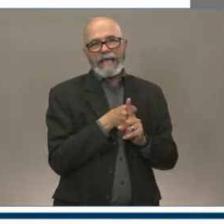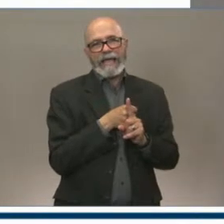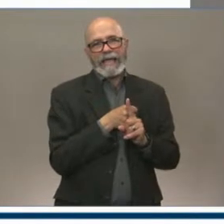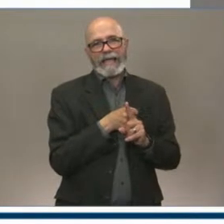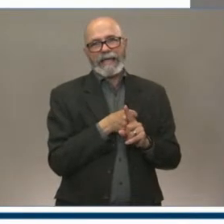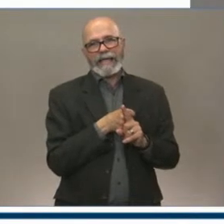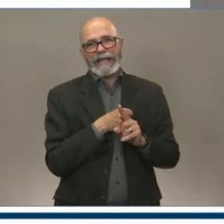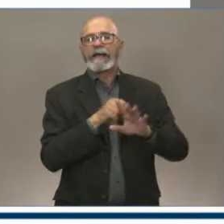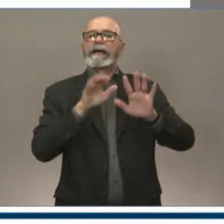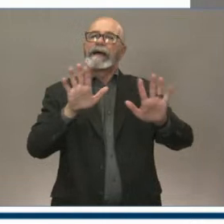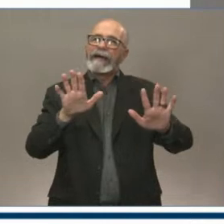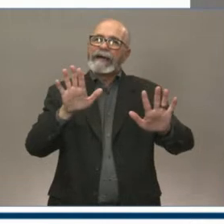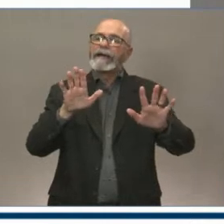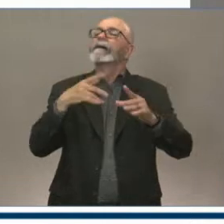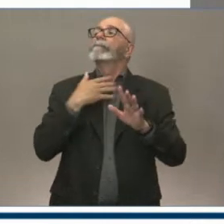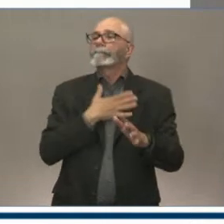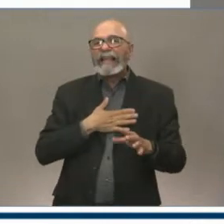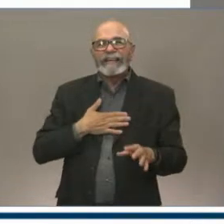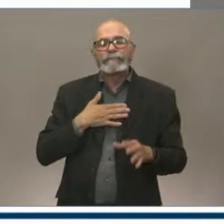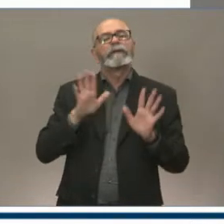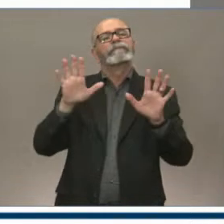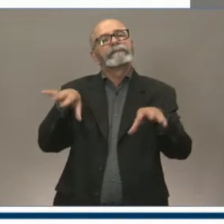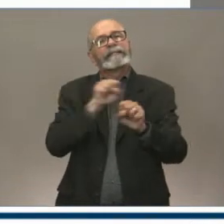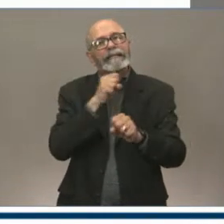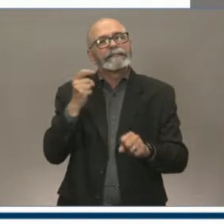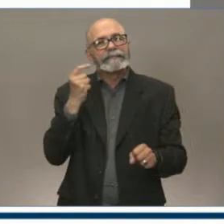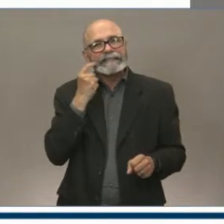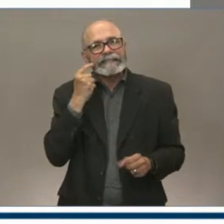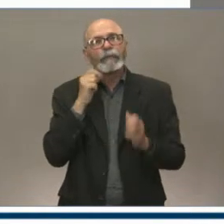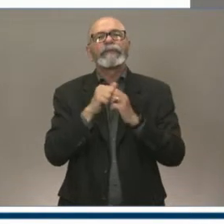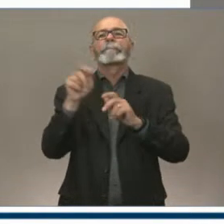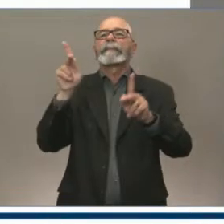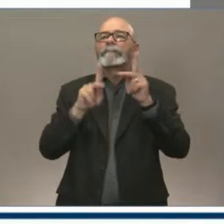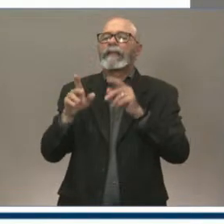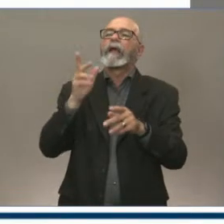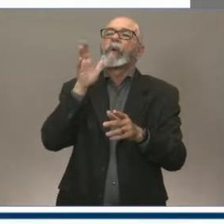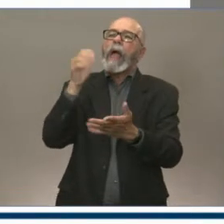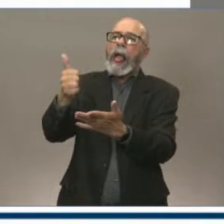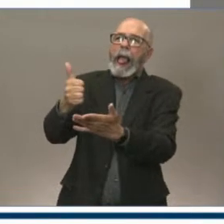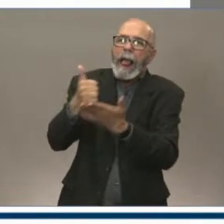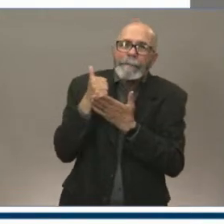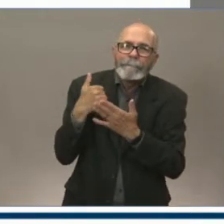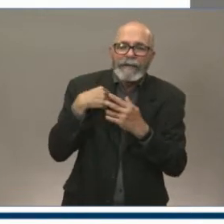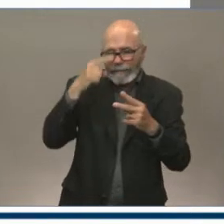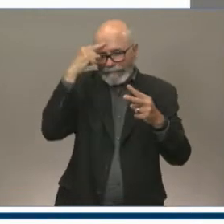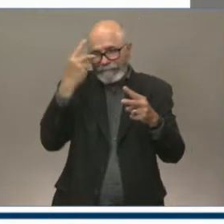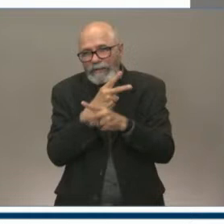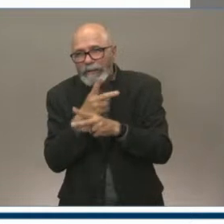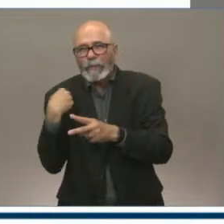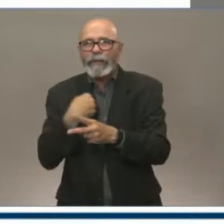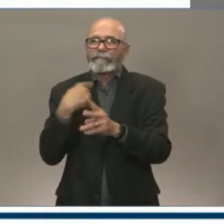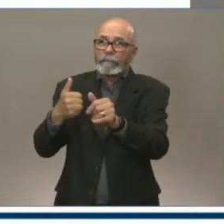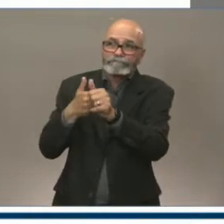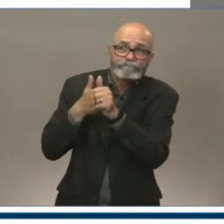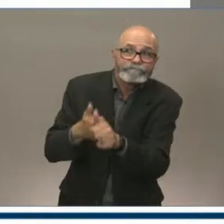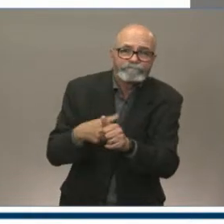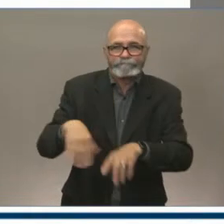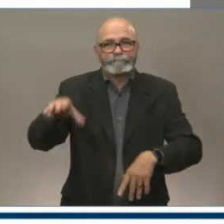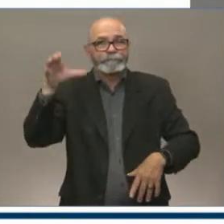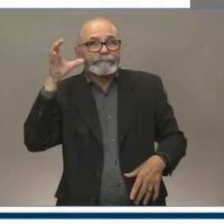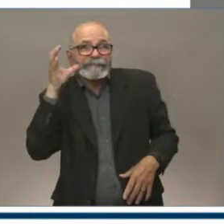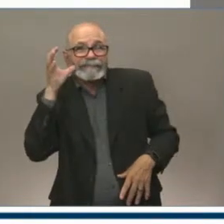to understand that they need to do what they can do to help us in the healthcare system out and bring the virus back under